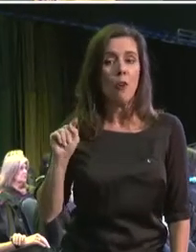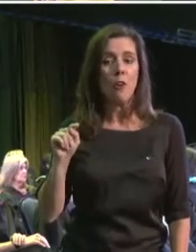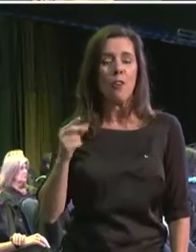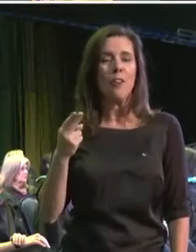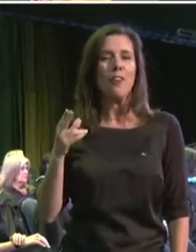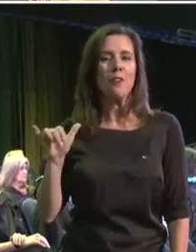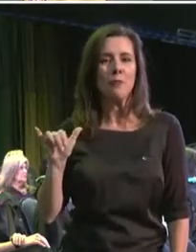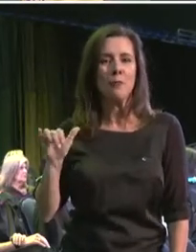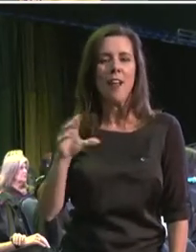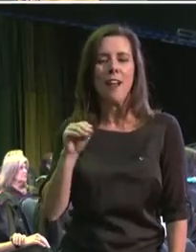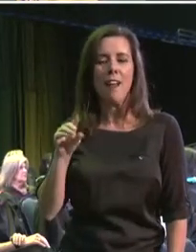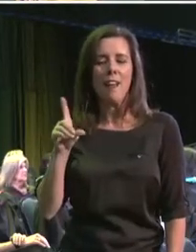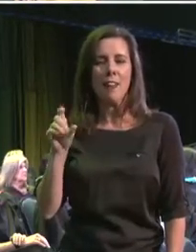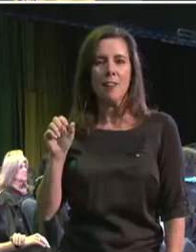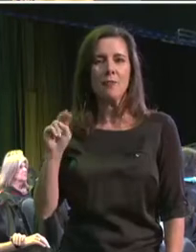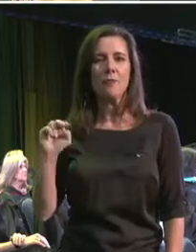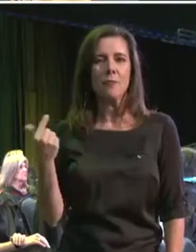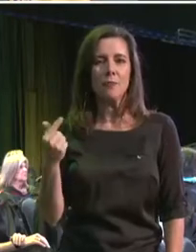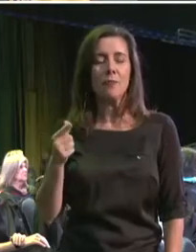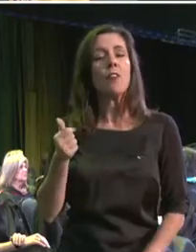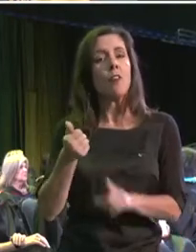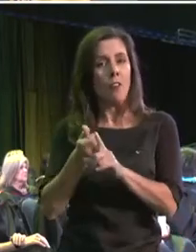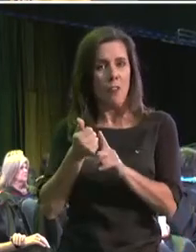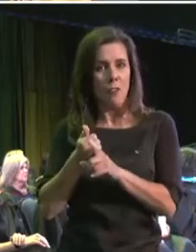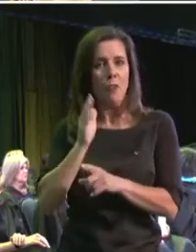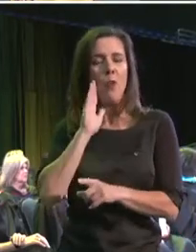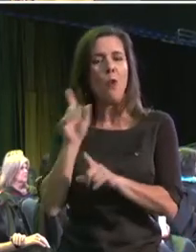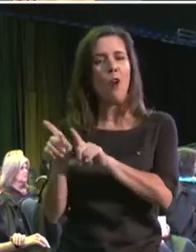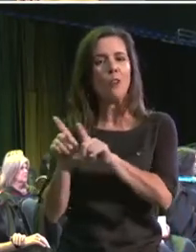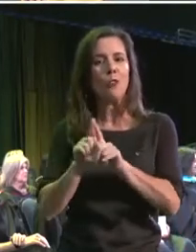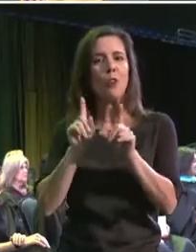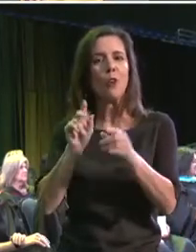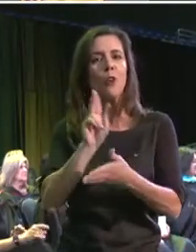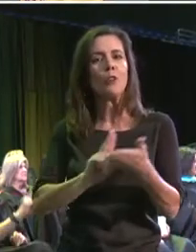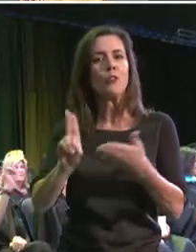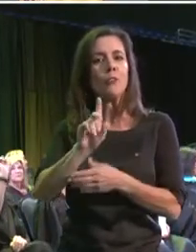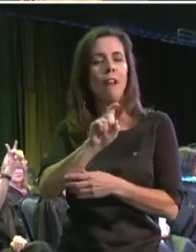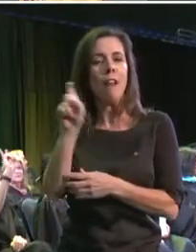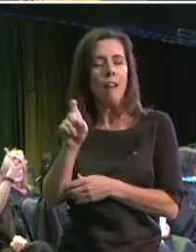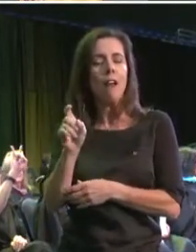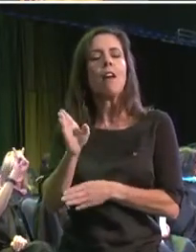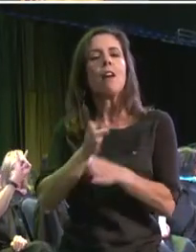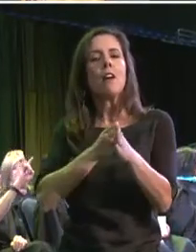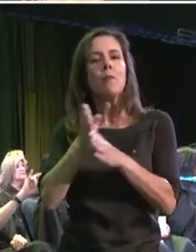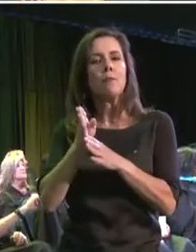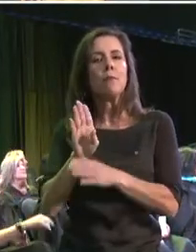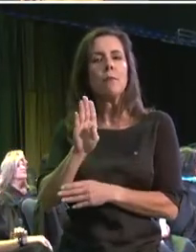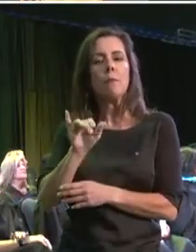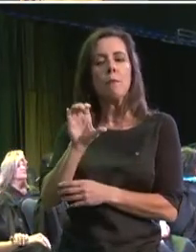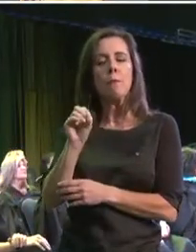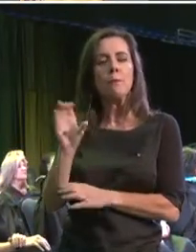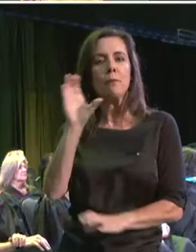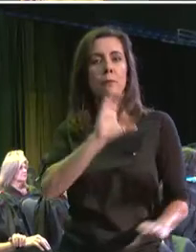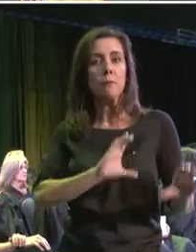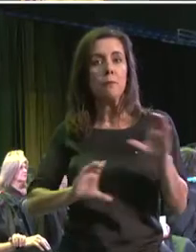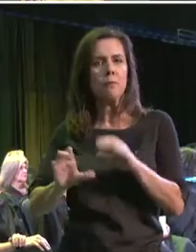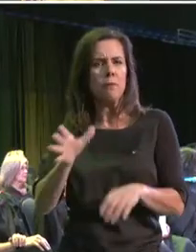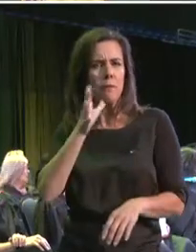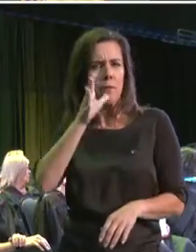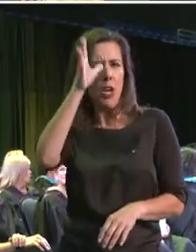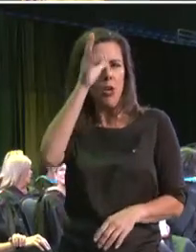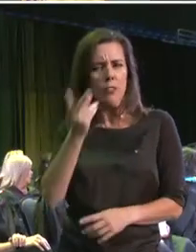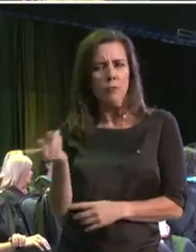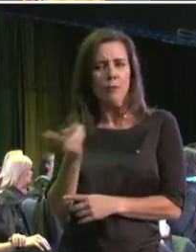Doan Thai Nguyen, and Dong Tran. Doan will also attend the University of Texas and major in biochemistry. Will the parents of these